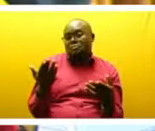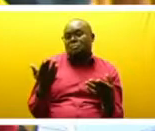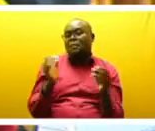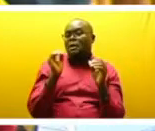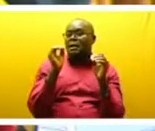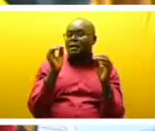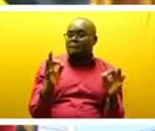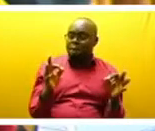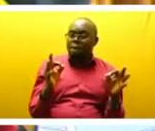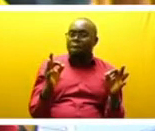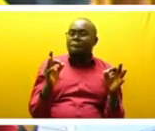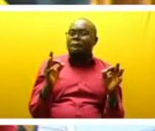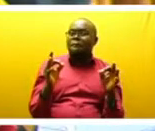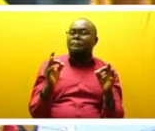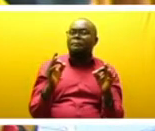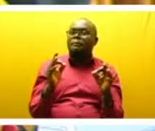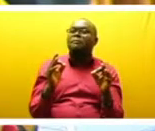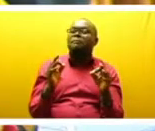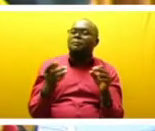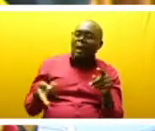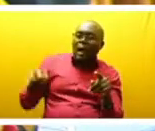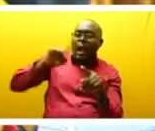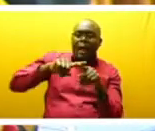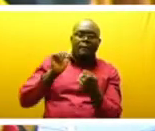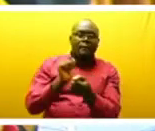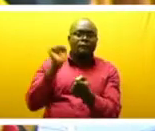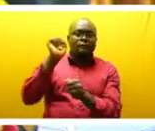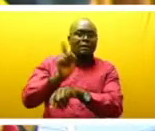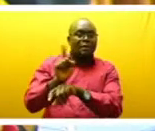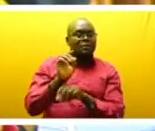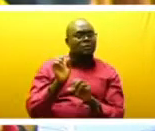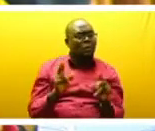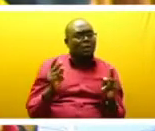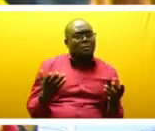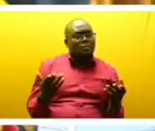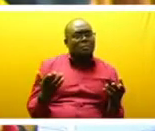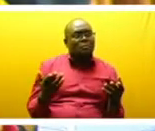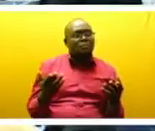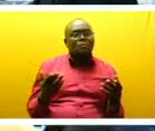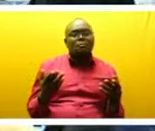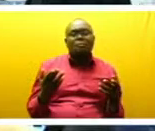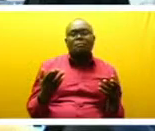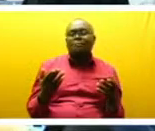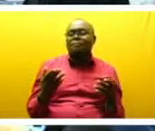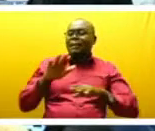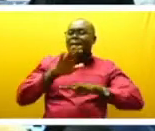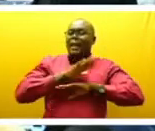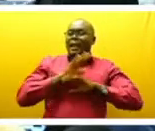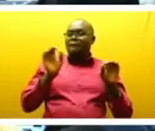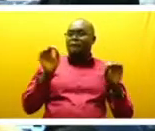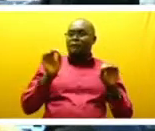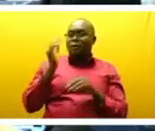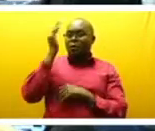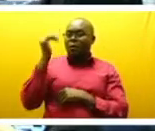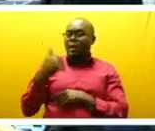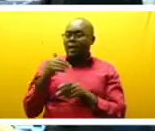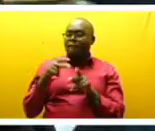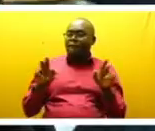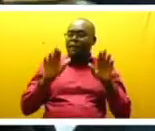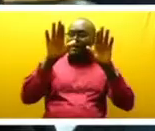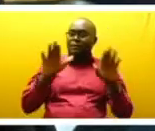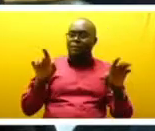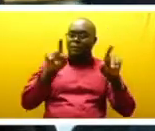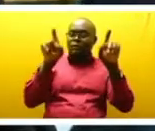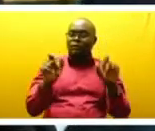If you extend maybe 15 minutes. It would not be enough. There's a very important question which